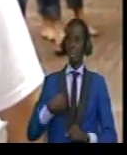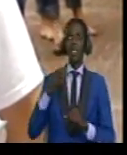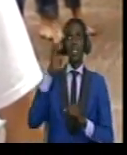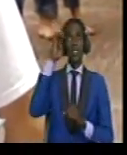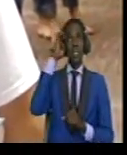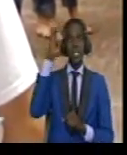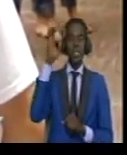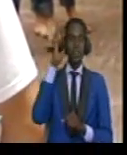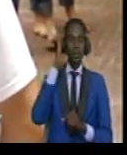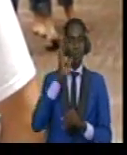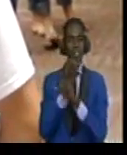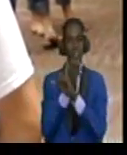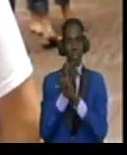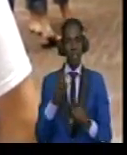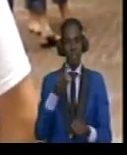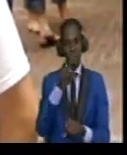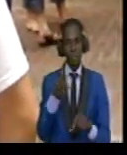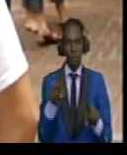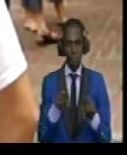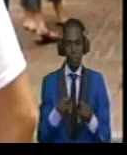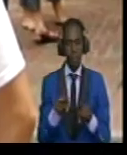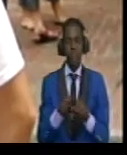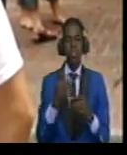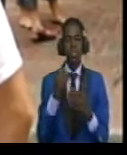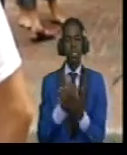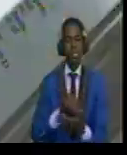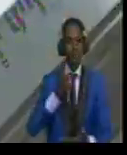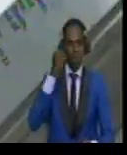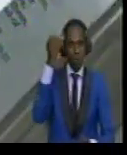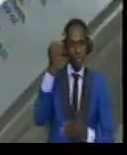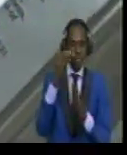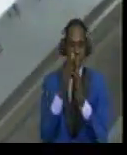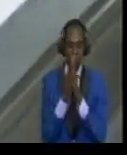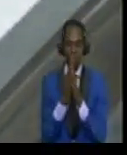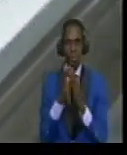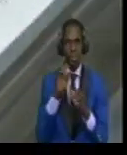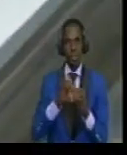save you too. Give me a good amen.